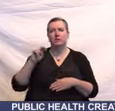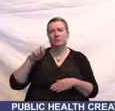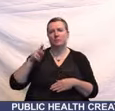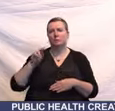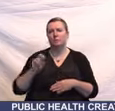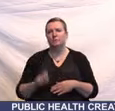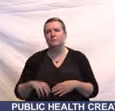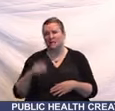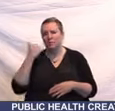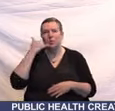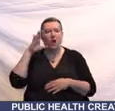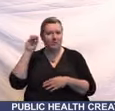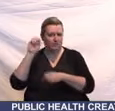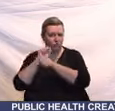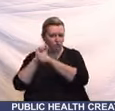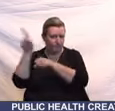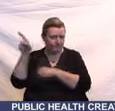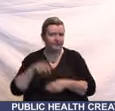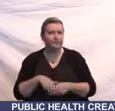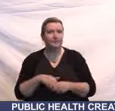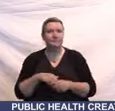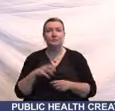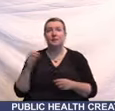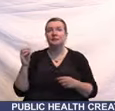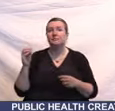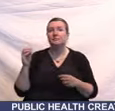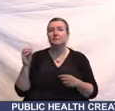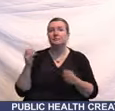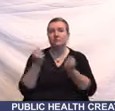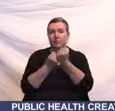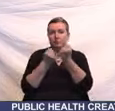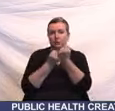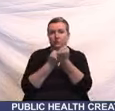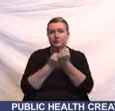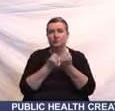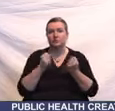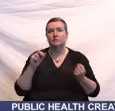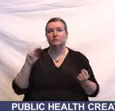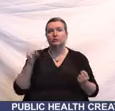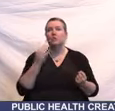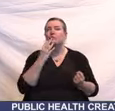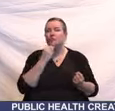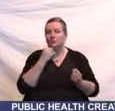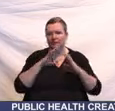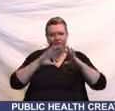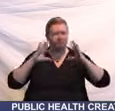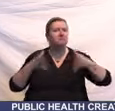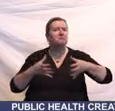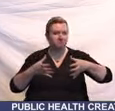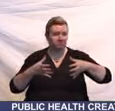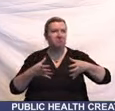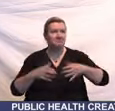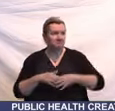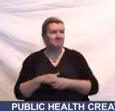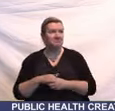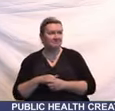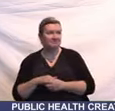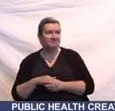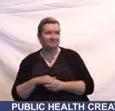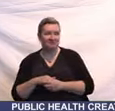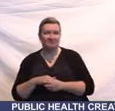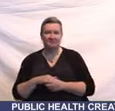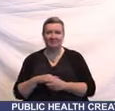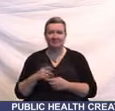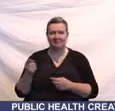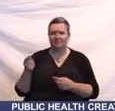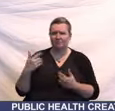Jewish Federation. She was known to walk 2 to 3 miles a day and to spend her football Sundays rooting for